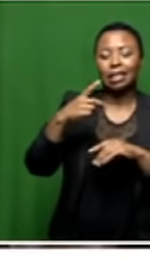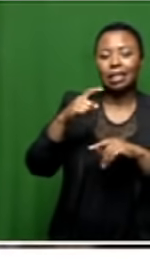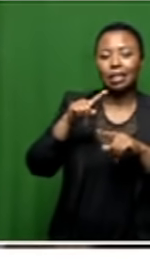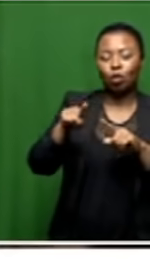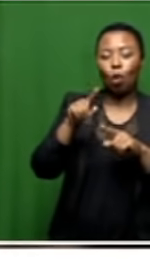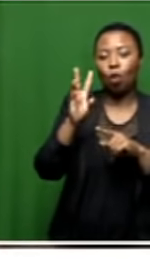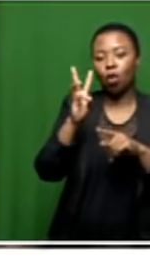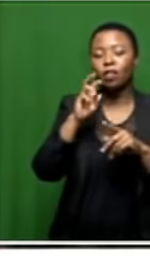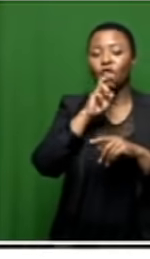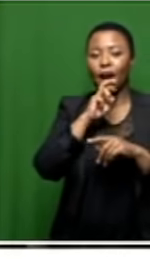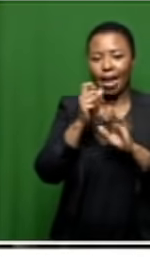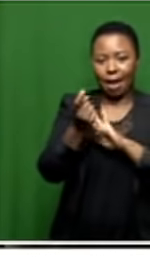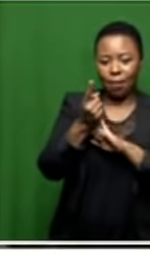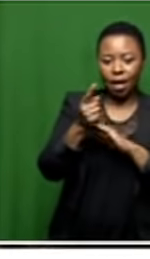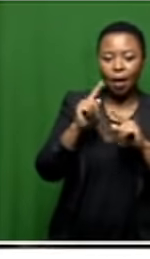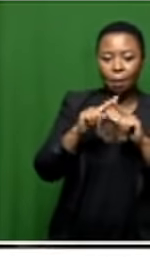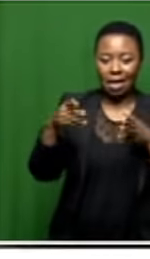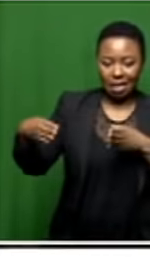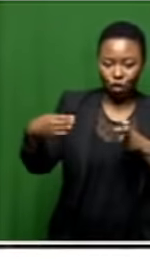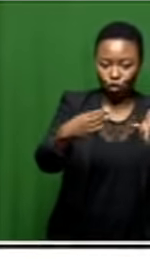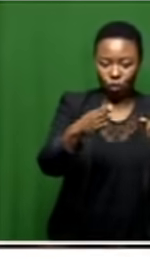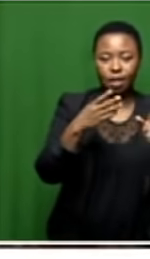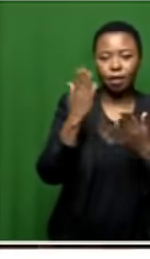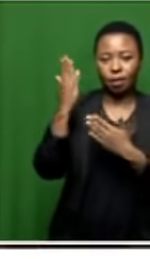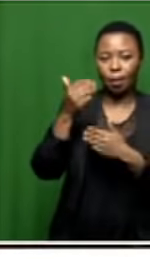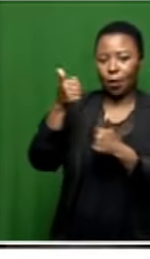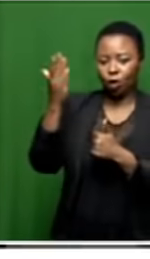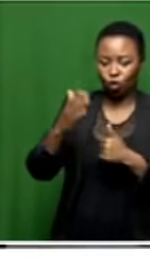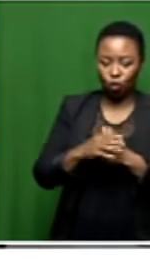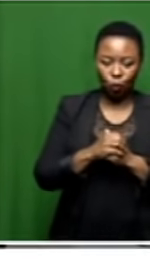for now, from Adderley Street, I'll hand over back to you in studio.